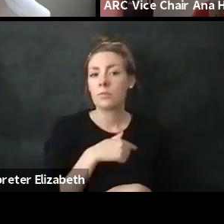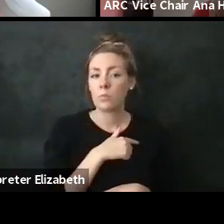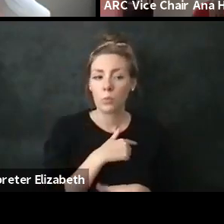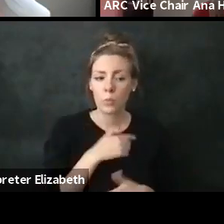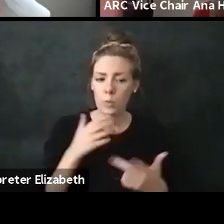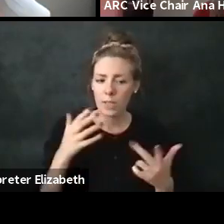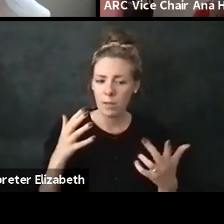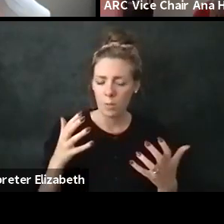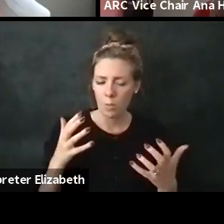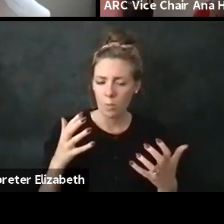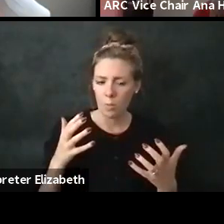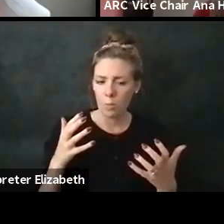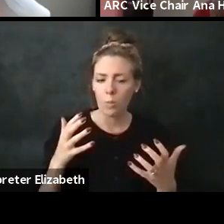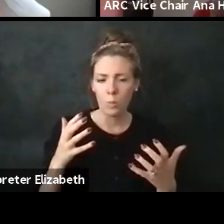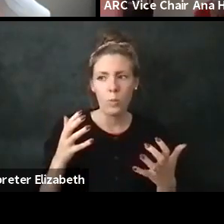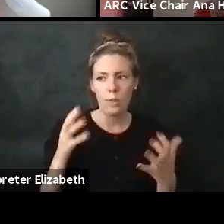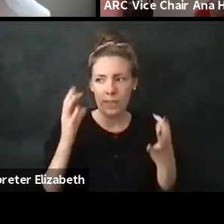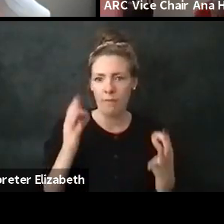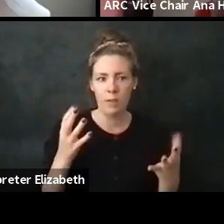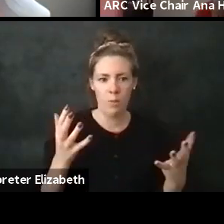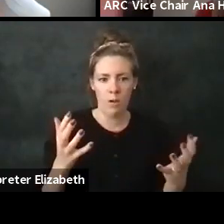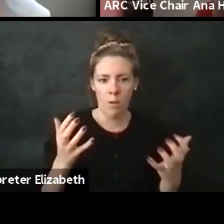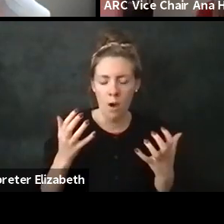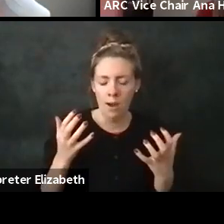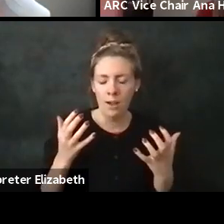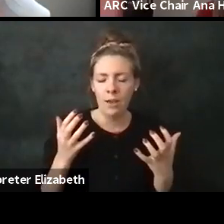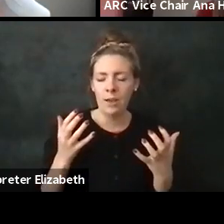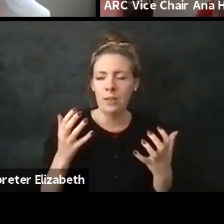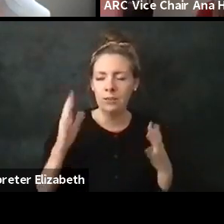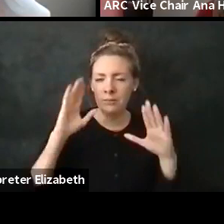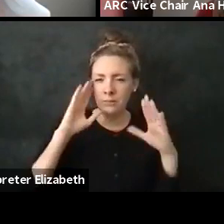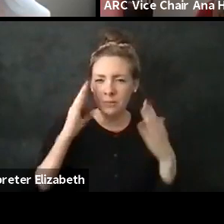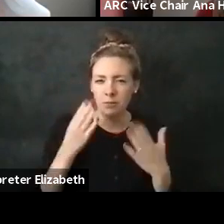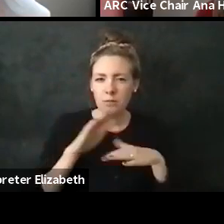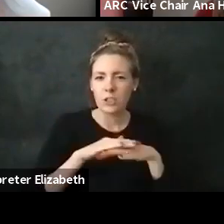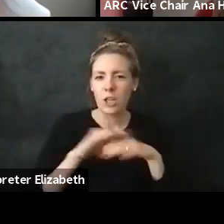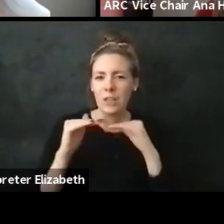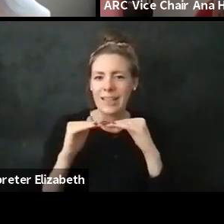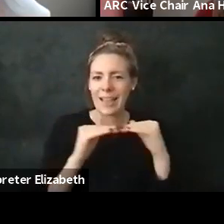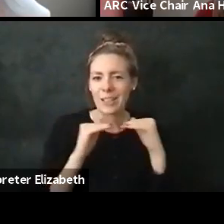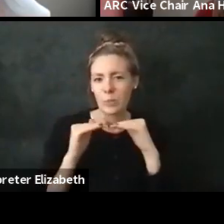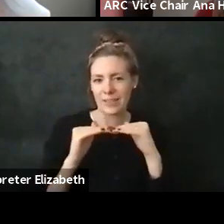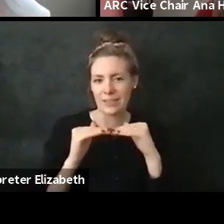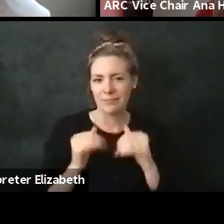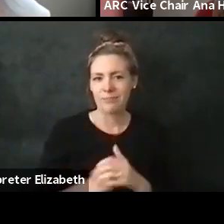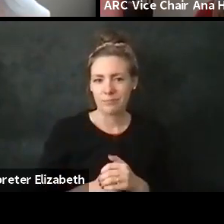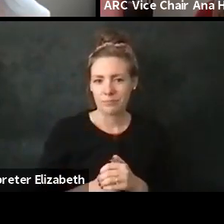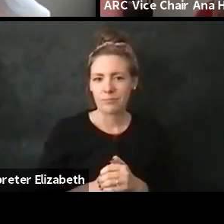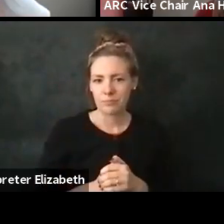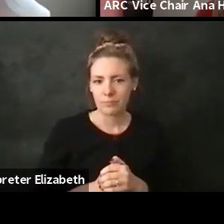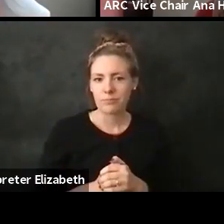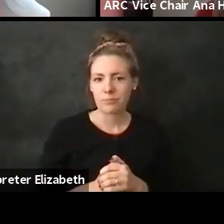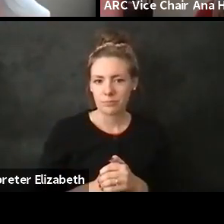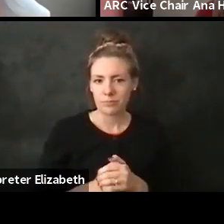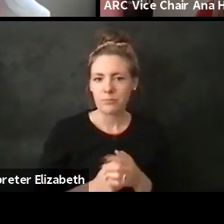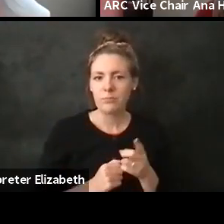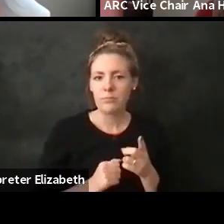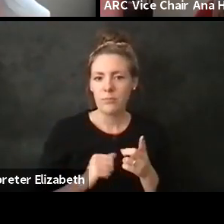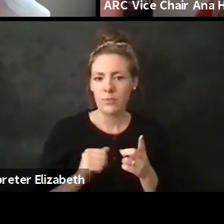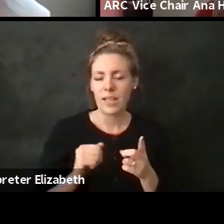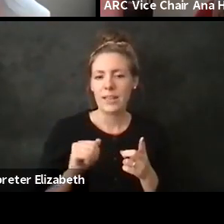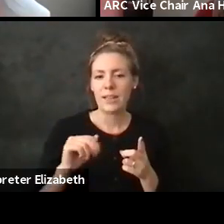want, there was definitely an insistence from commissioners to focus on equity. And as Vice Chair Horta brought up, we